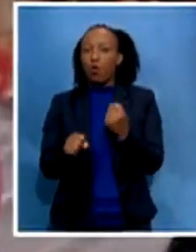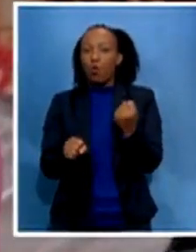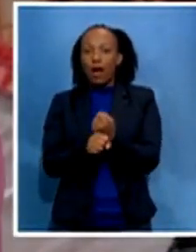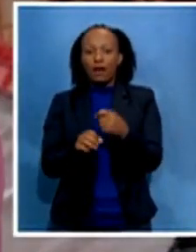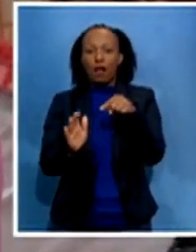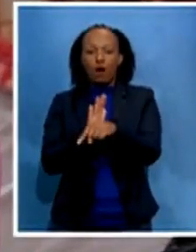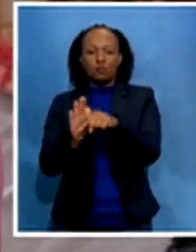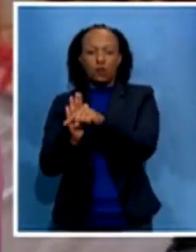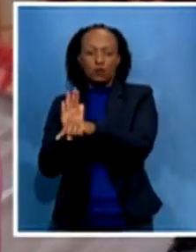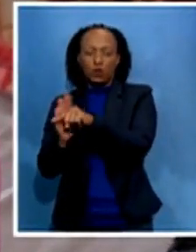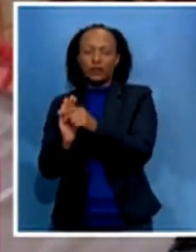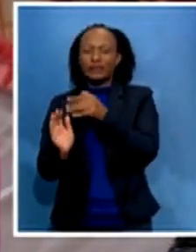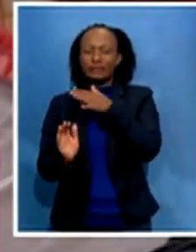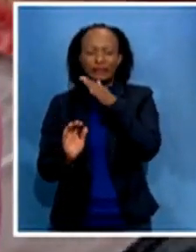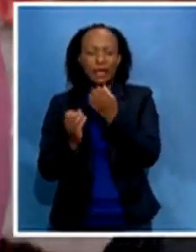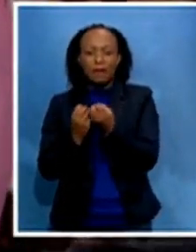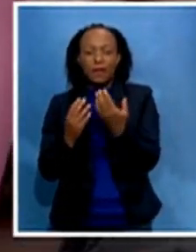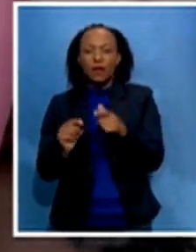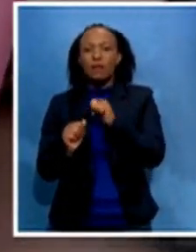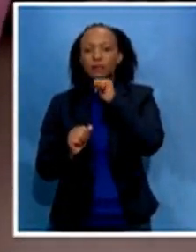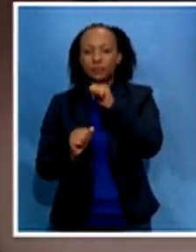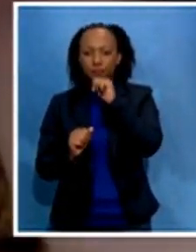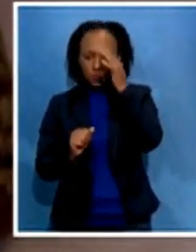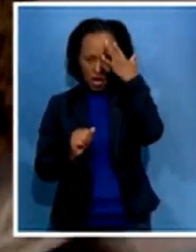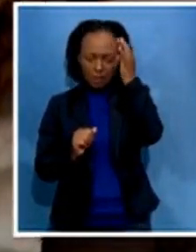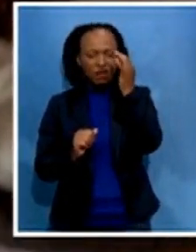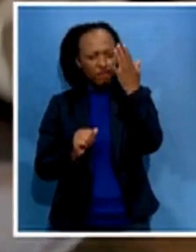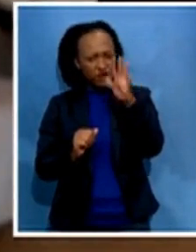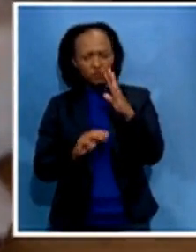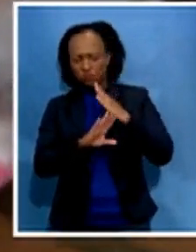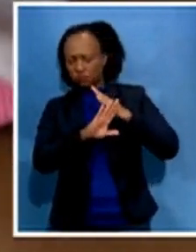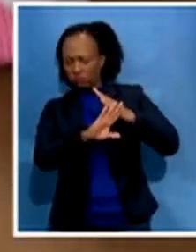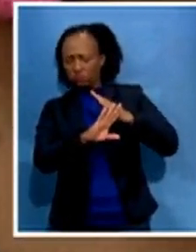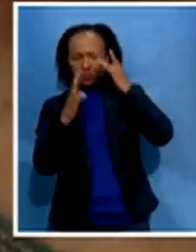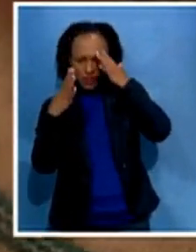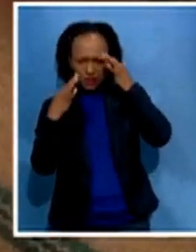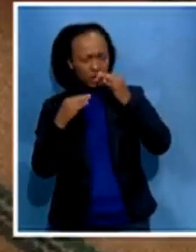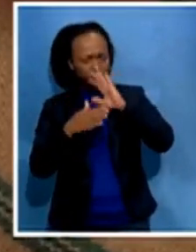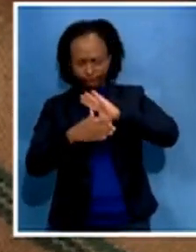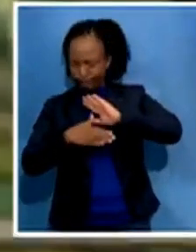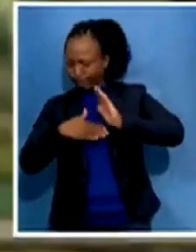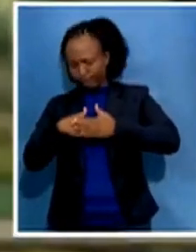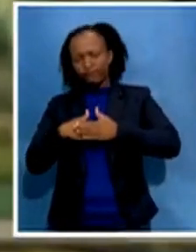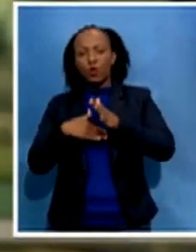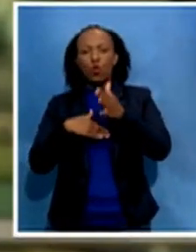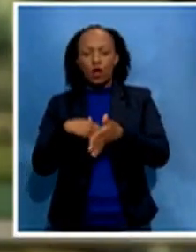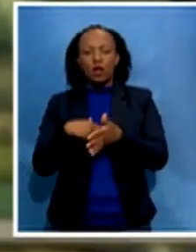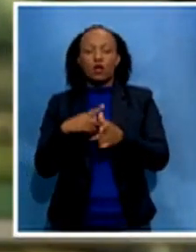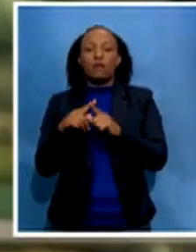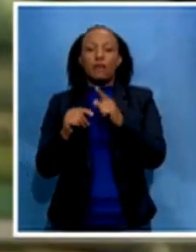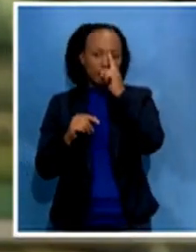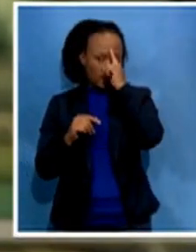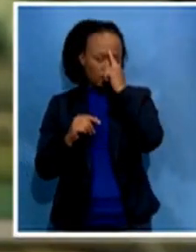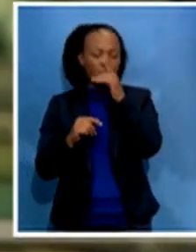government has repeatedly defended its decision to shut the country down back when India only had 500 cases, saying that